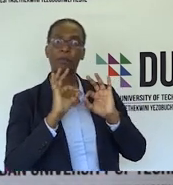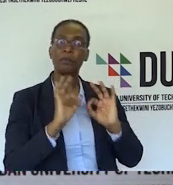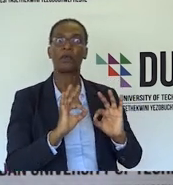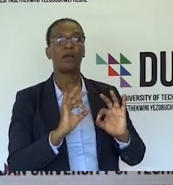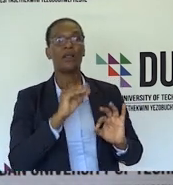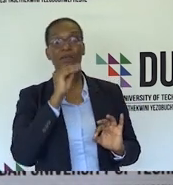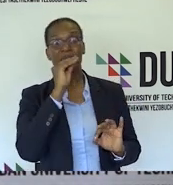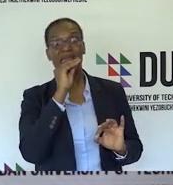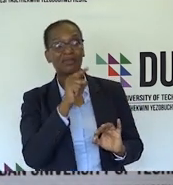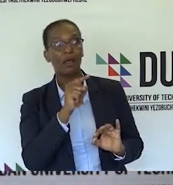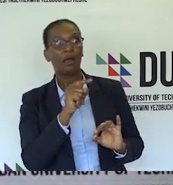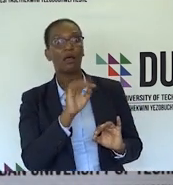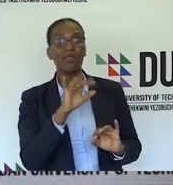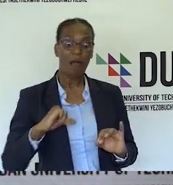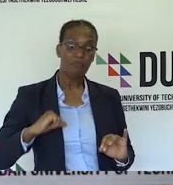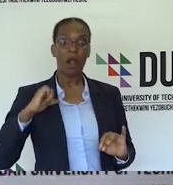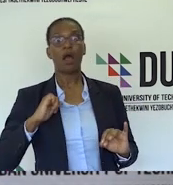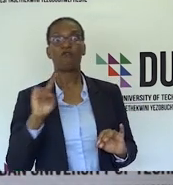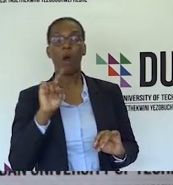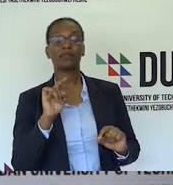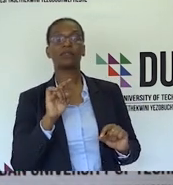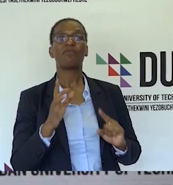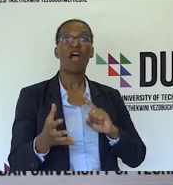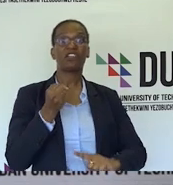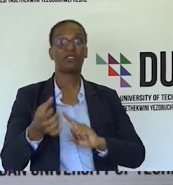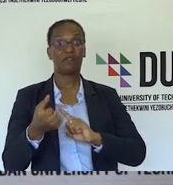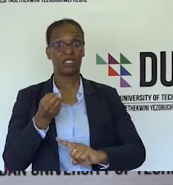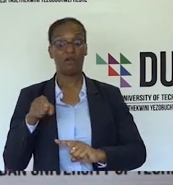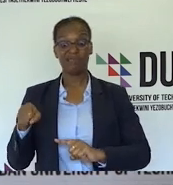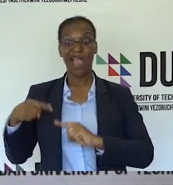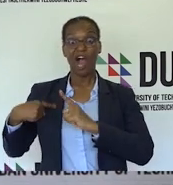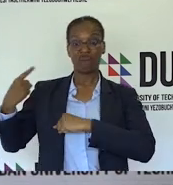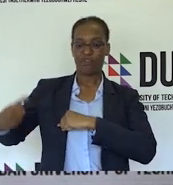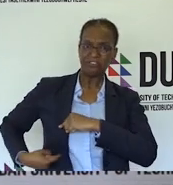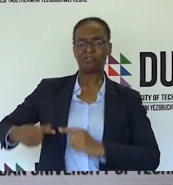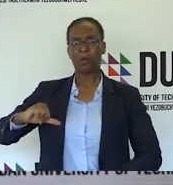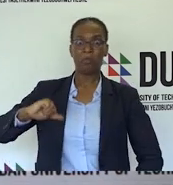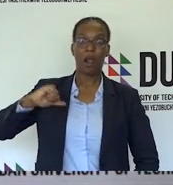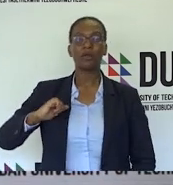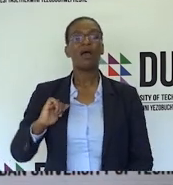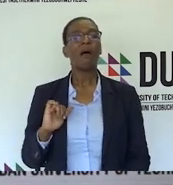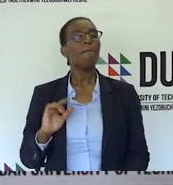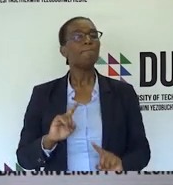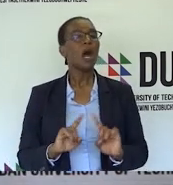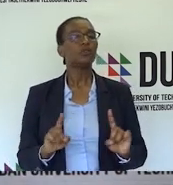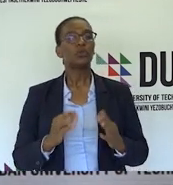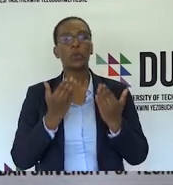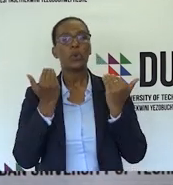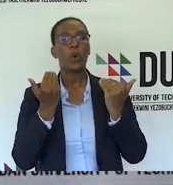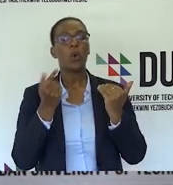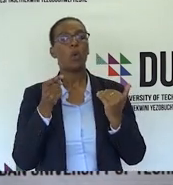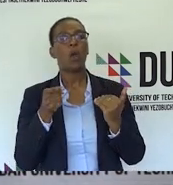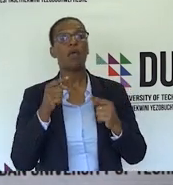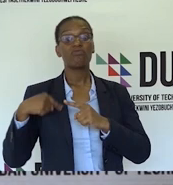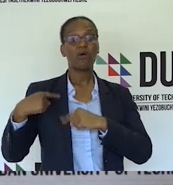generally being ostentatious about their riches, especially when those riches are ill-gotten. There may